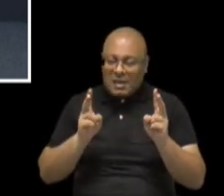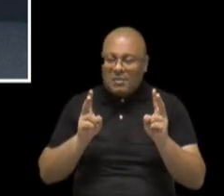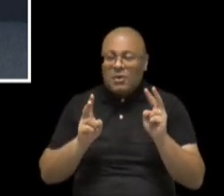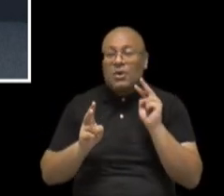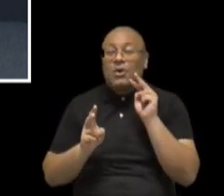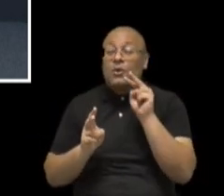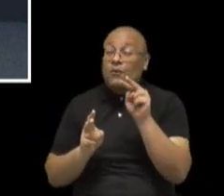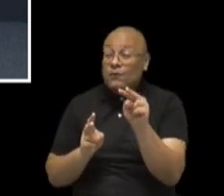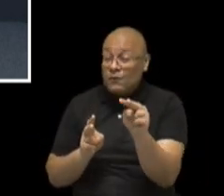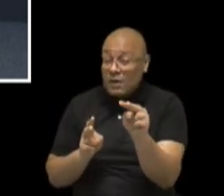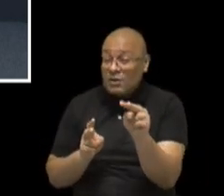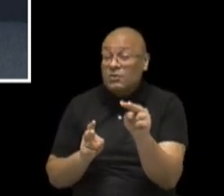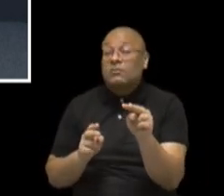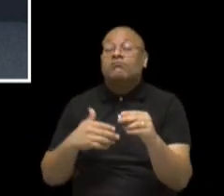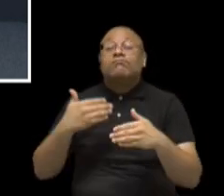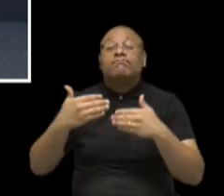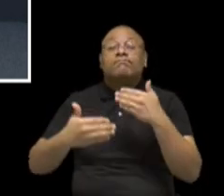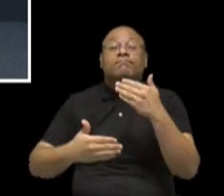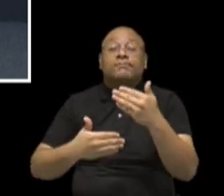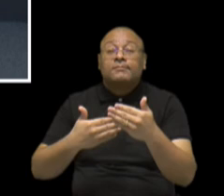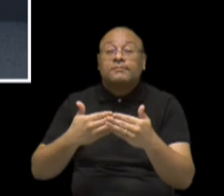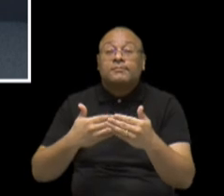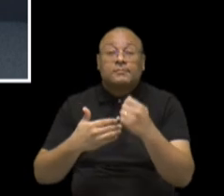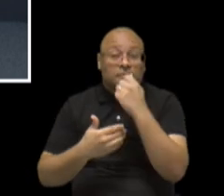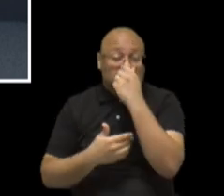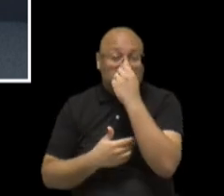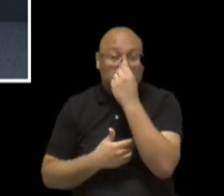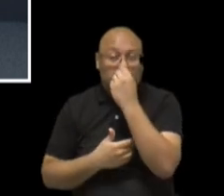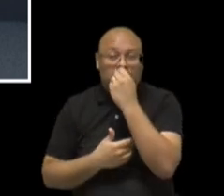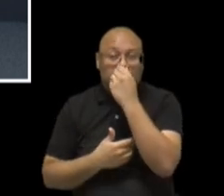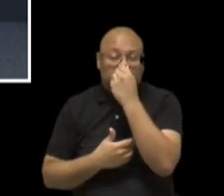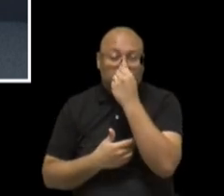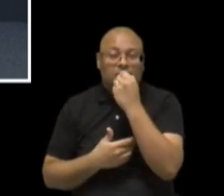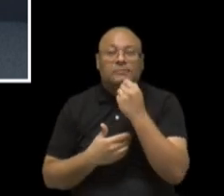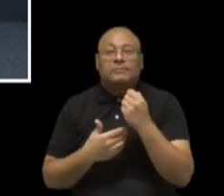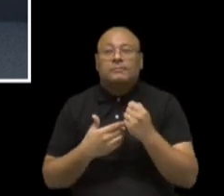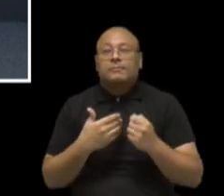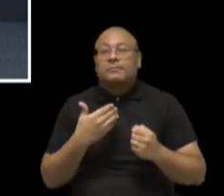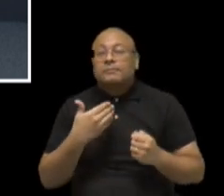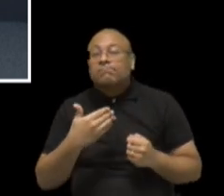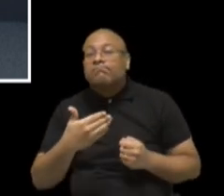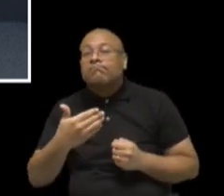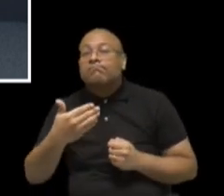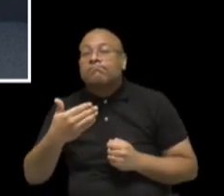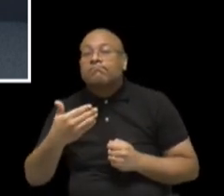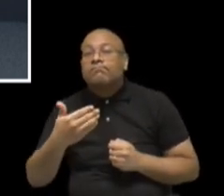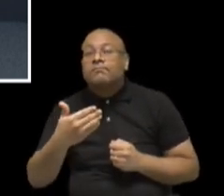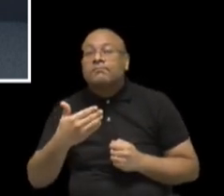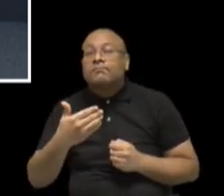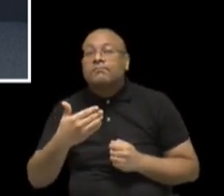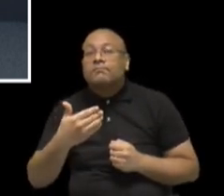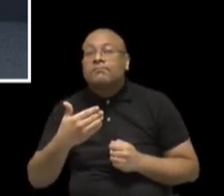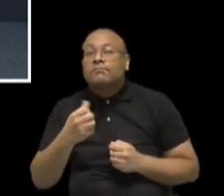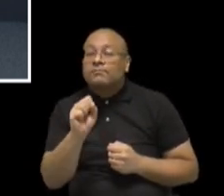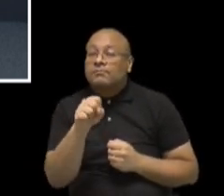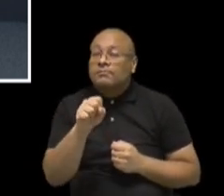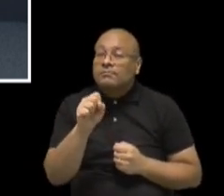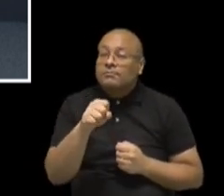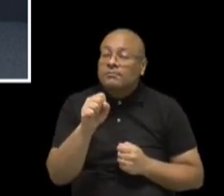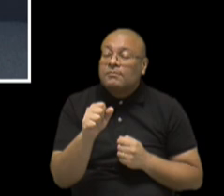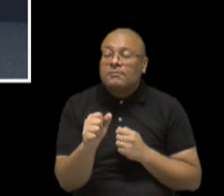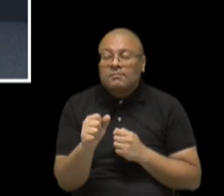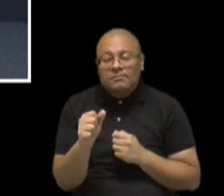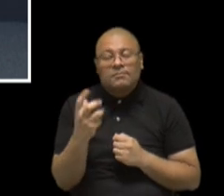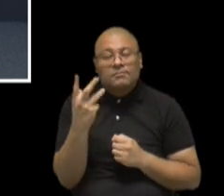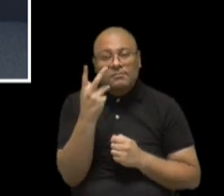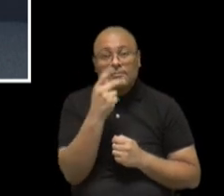Lenny and by Osklem and several brands. Also,